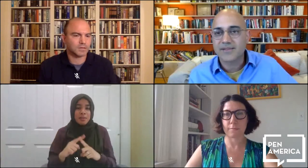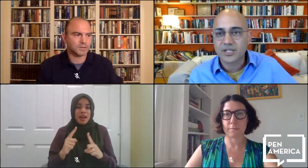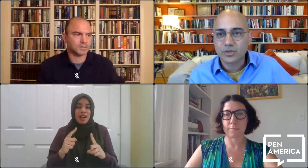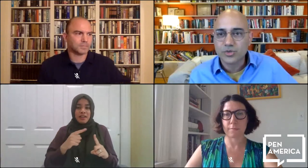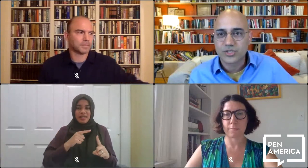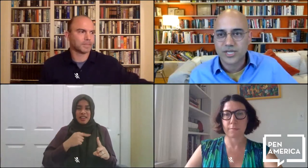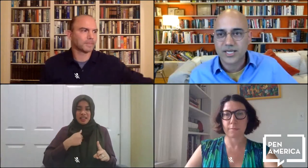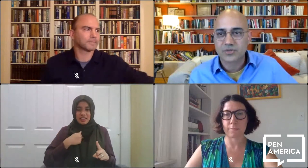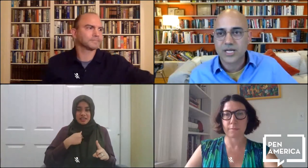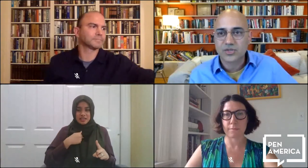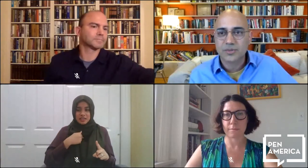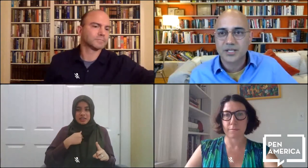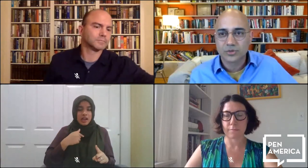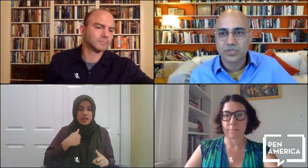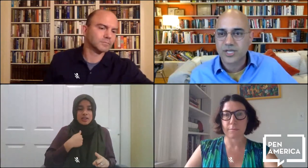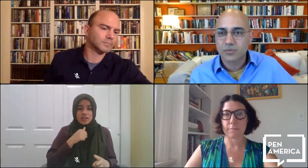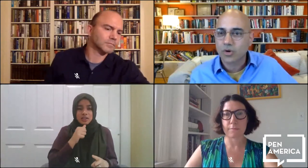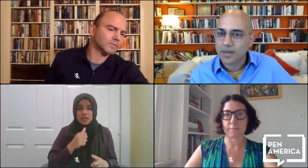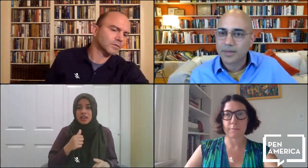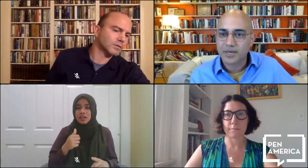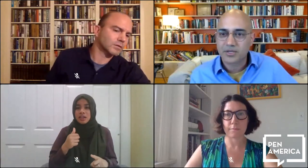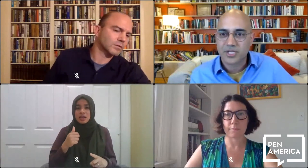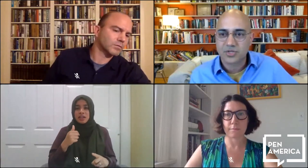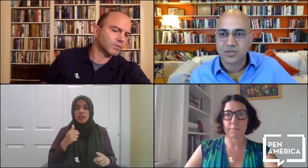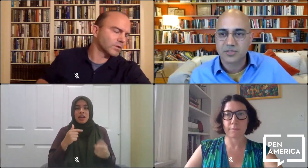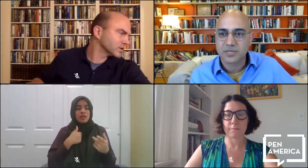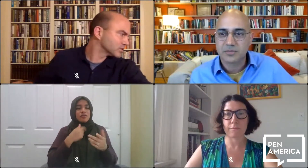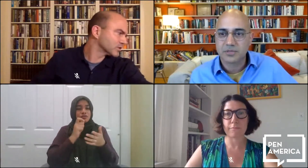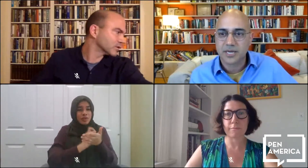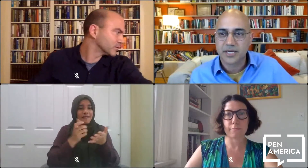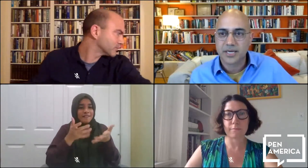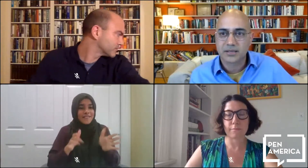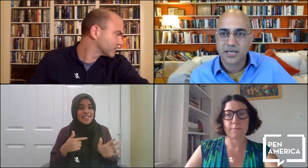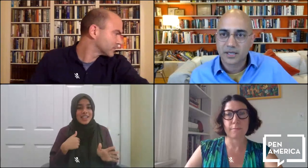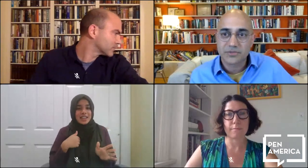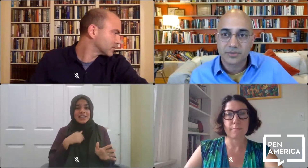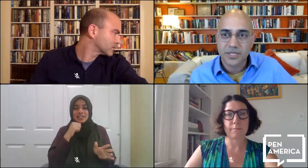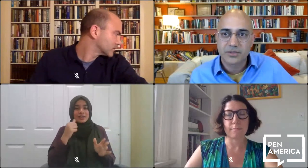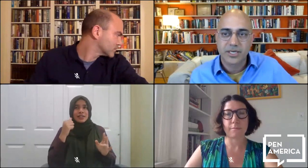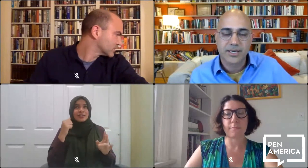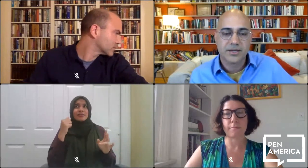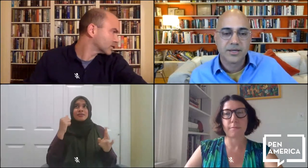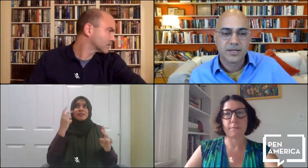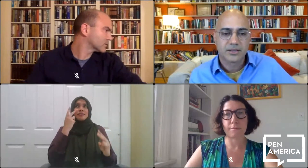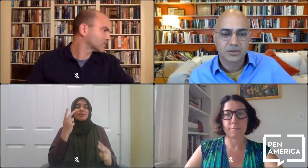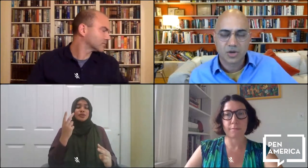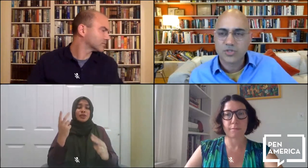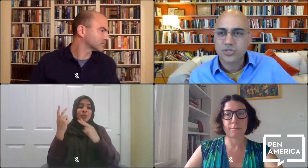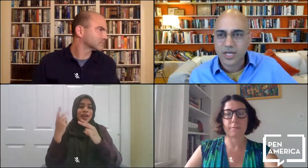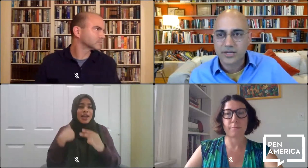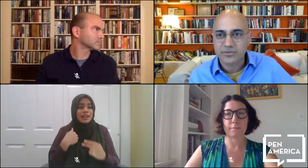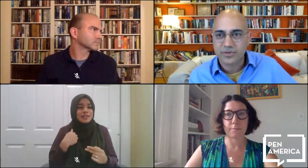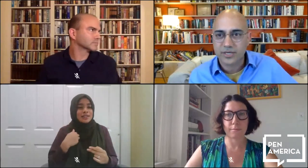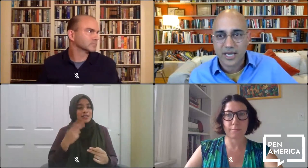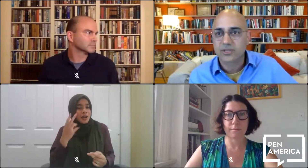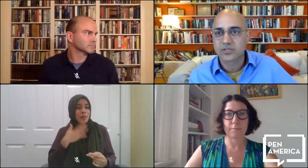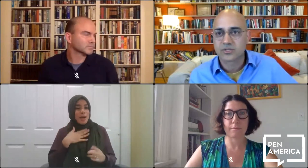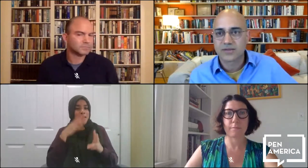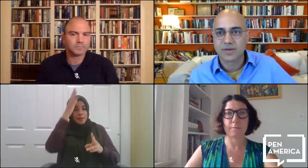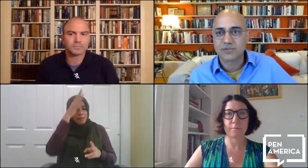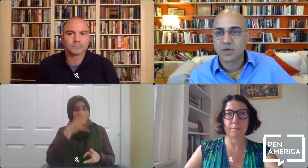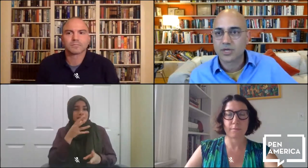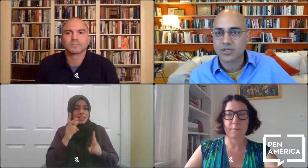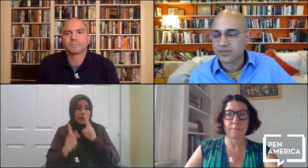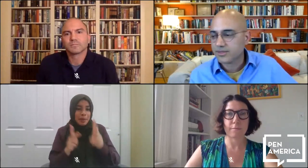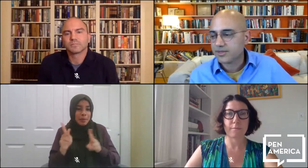didn't have any illusions. I got not so many illusions anymore about my parents. I saw them as people, and I love them dearly, and they're larger than life characters.